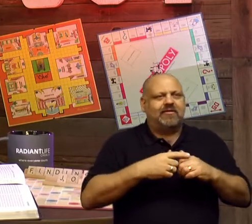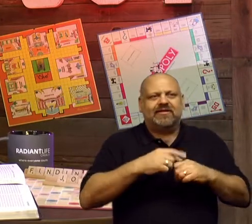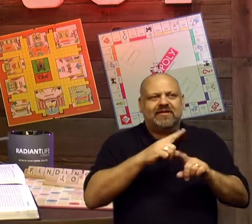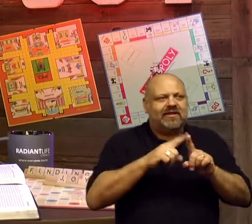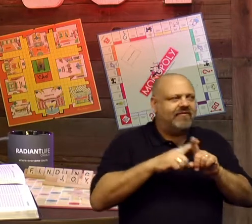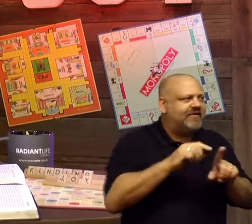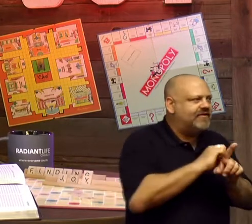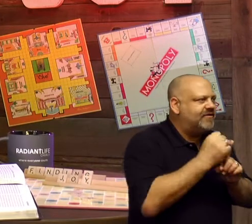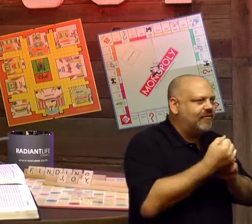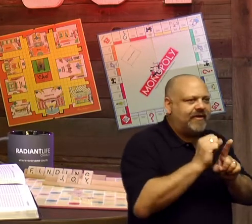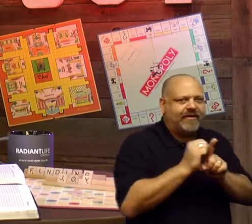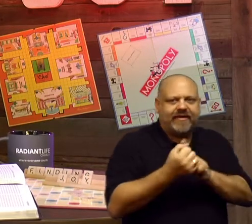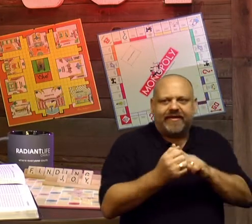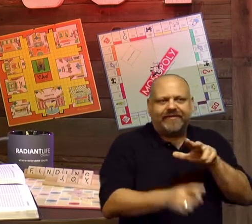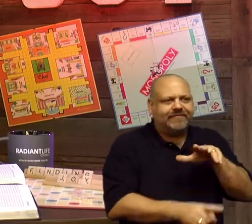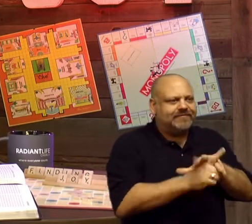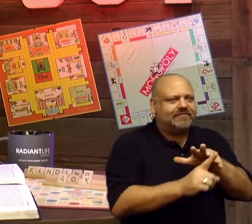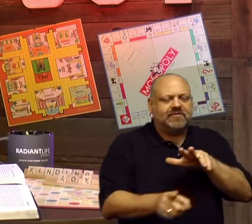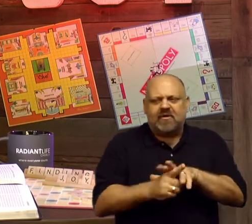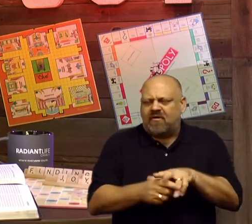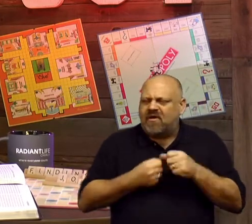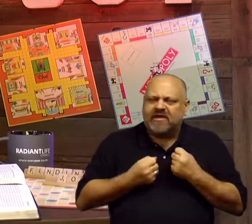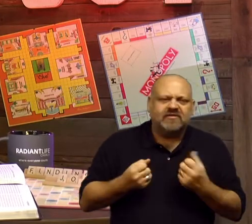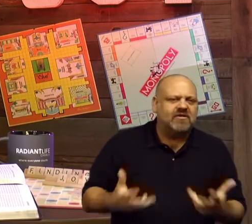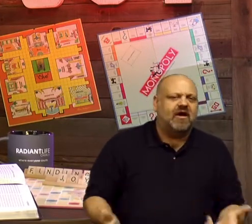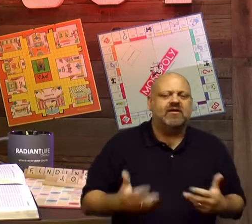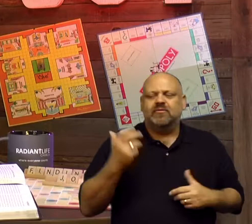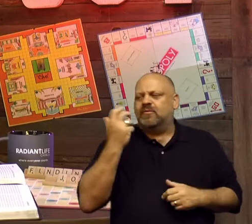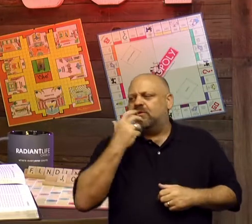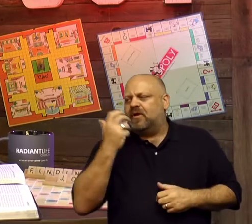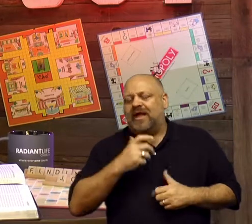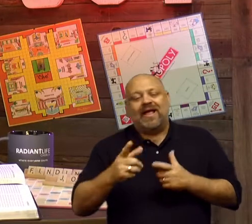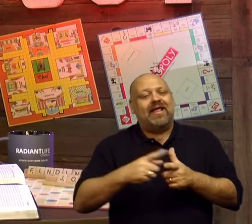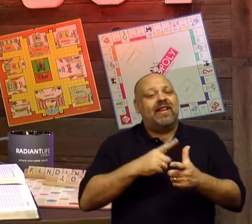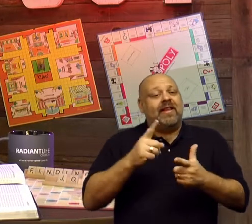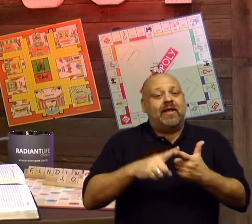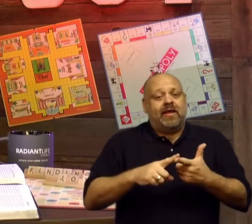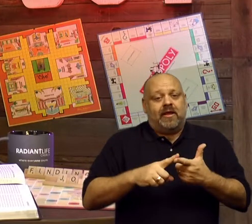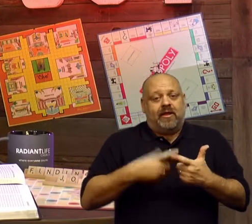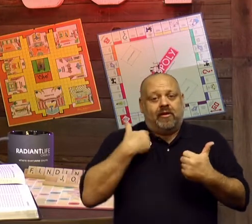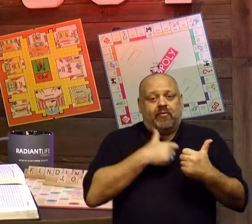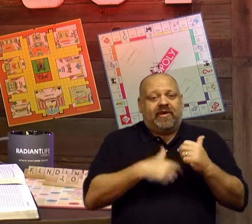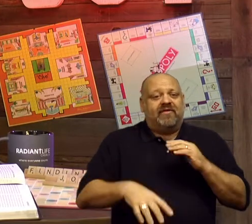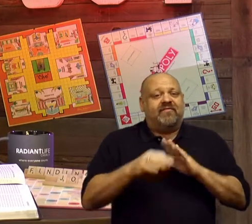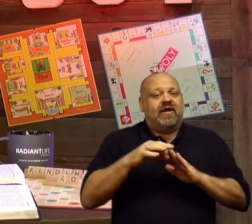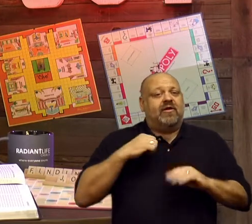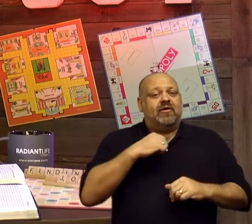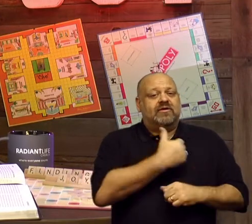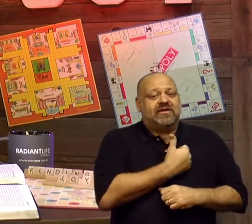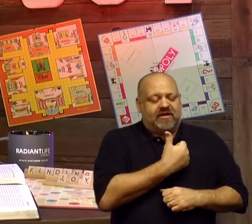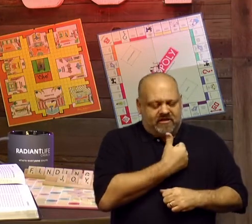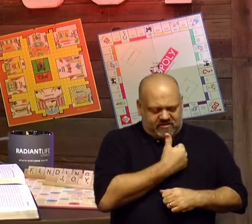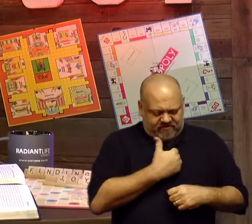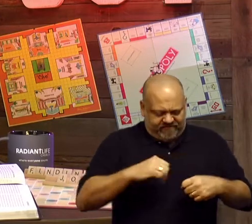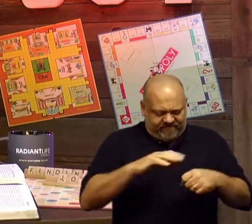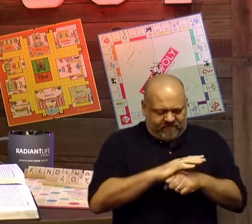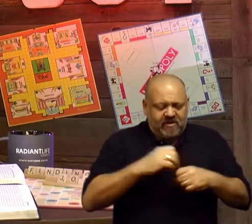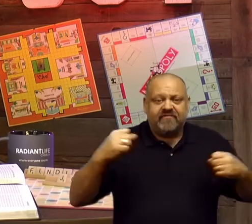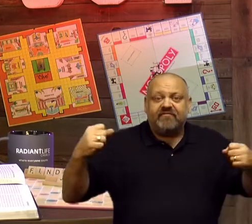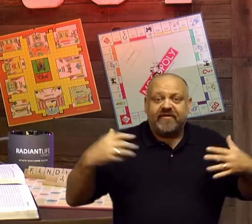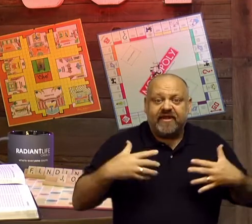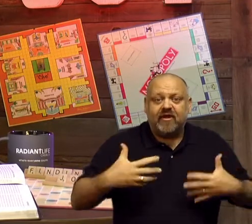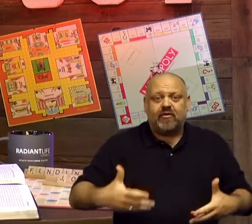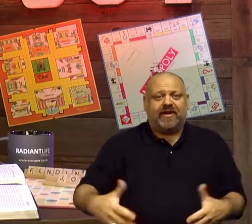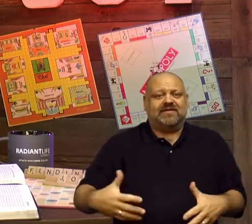and play out all the different scenarios we can come up with. It's exhausting. And then we find